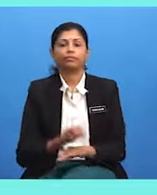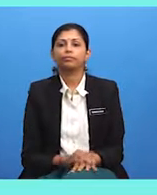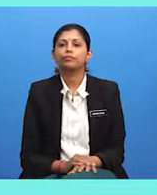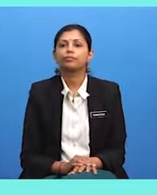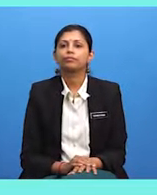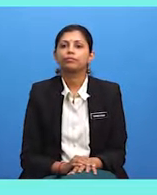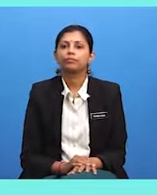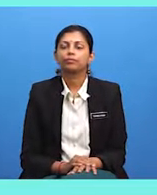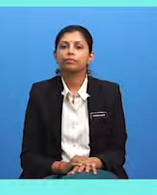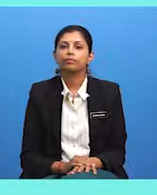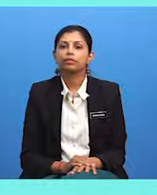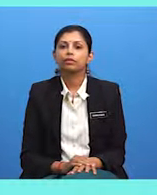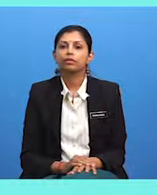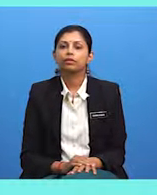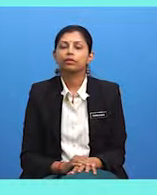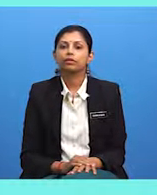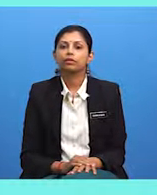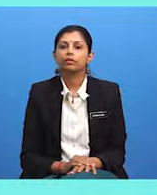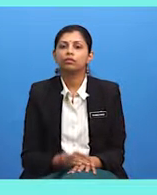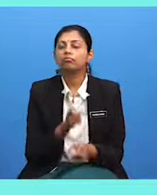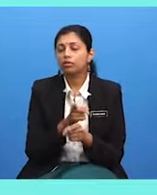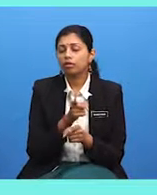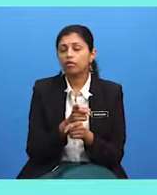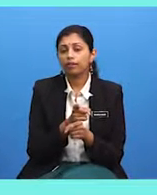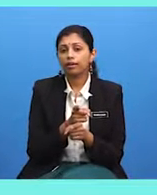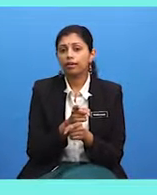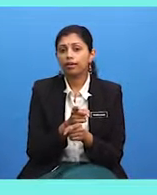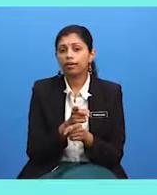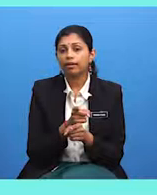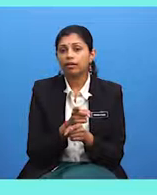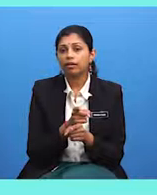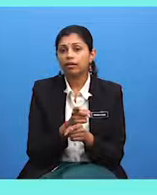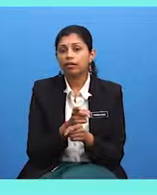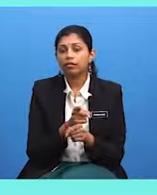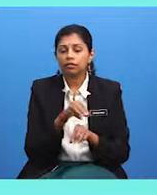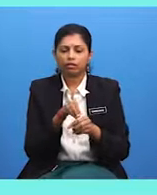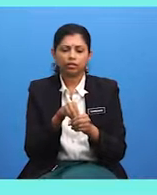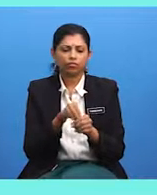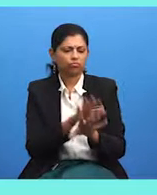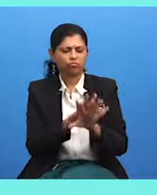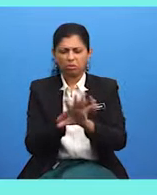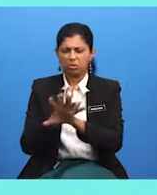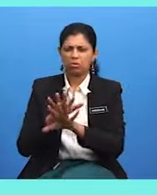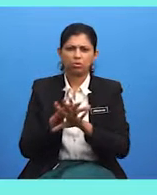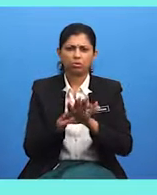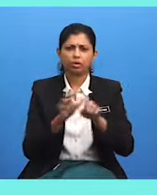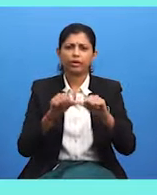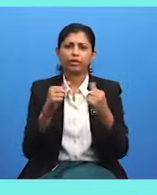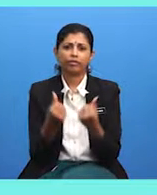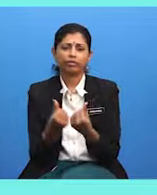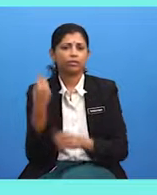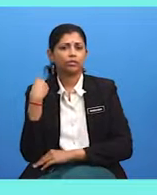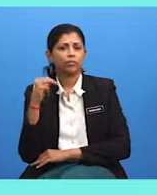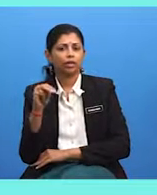least. This is true especially for crowded areas like markets